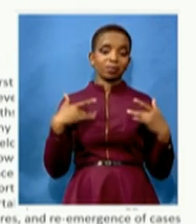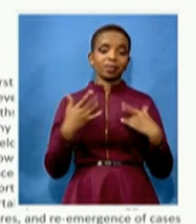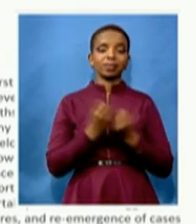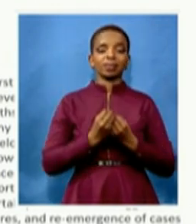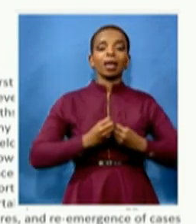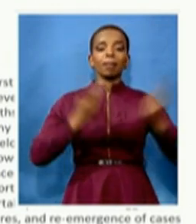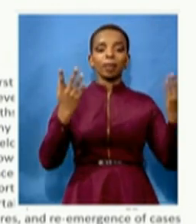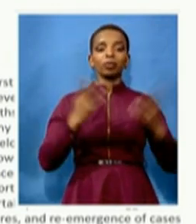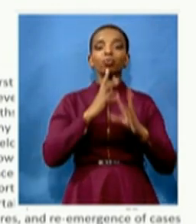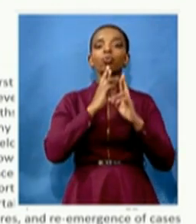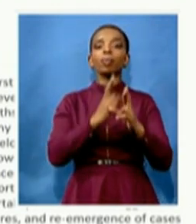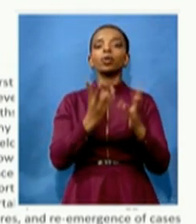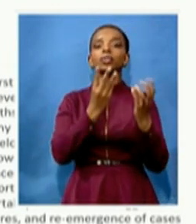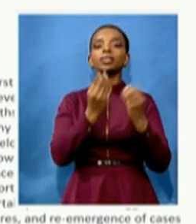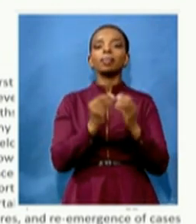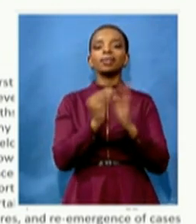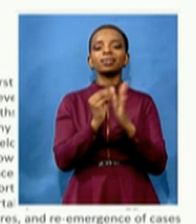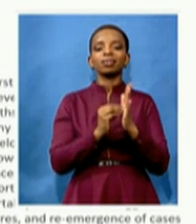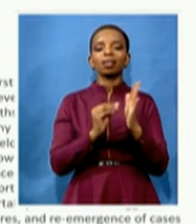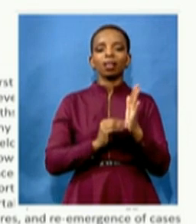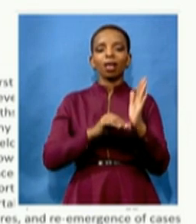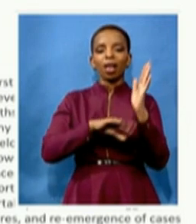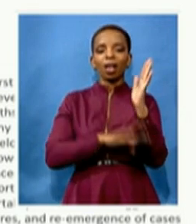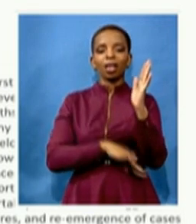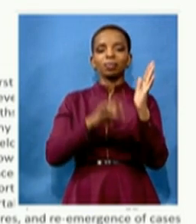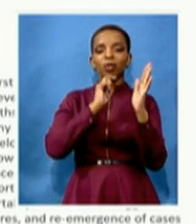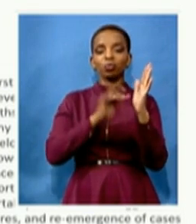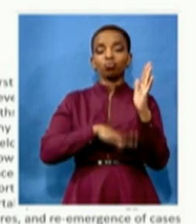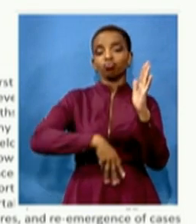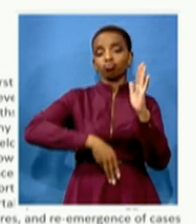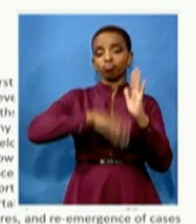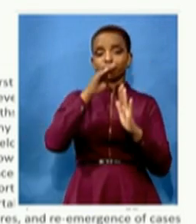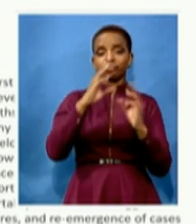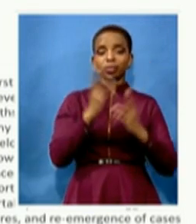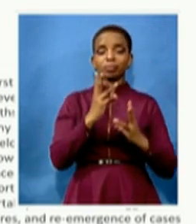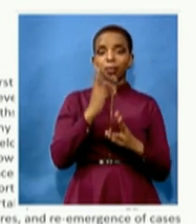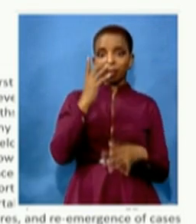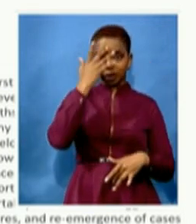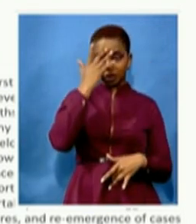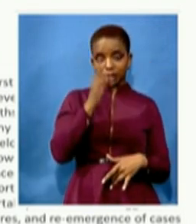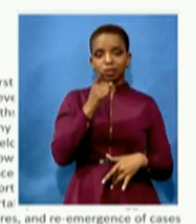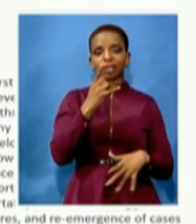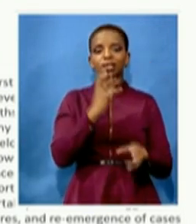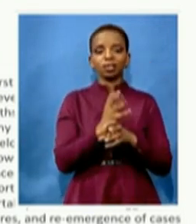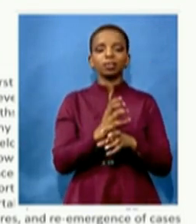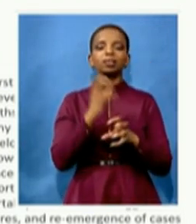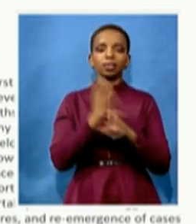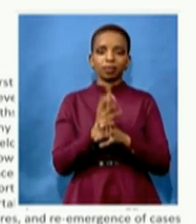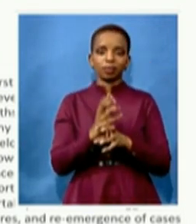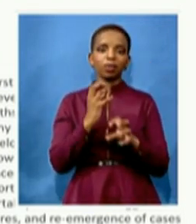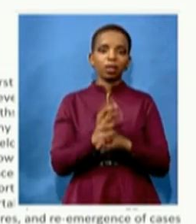message, I guess, I want to give you. That the difficulty here is making such significant decisions